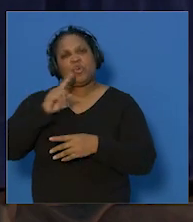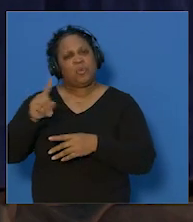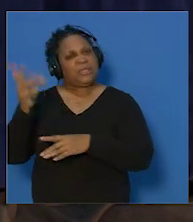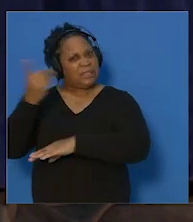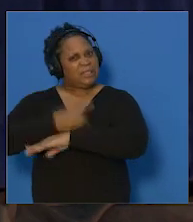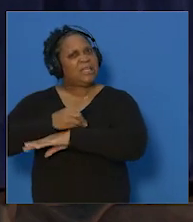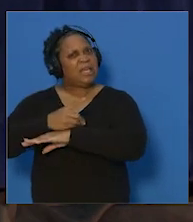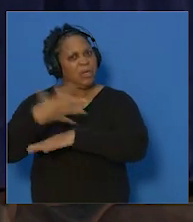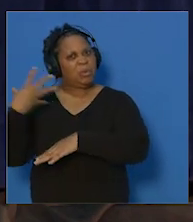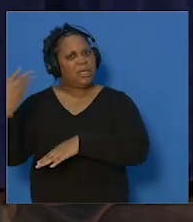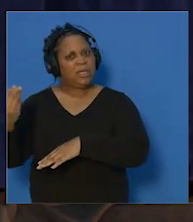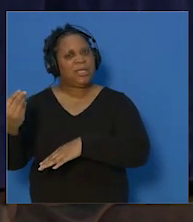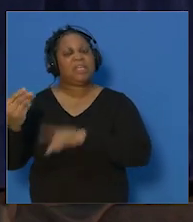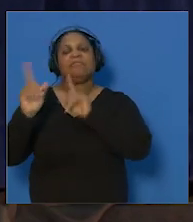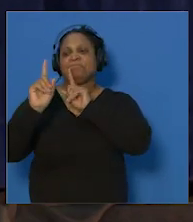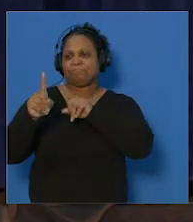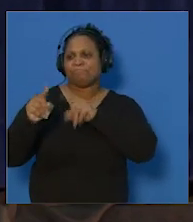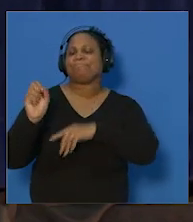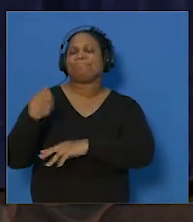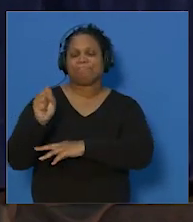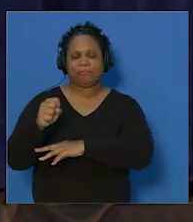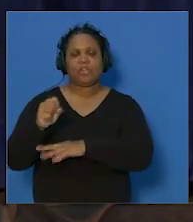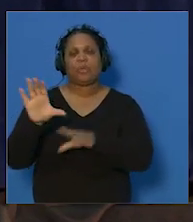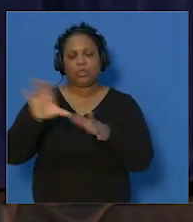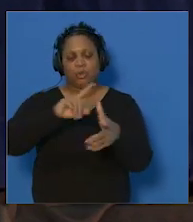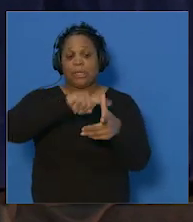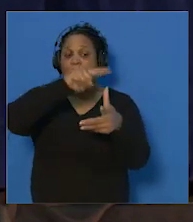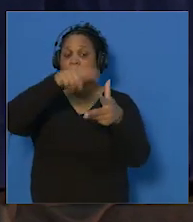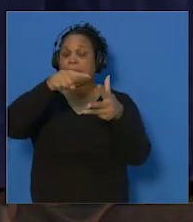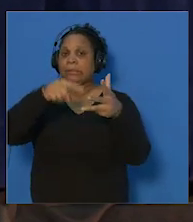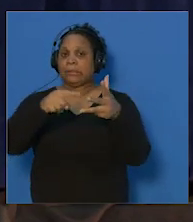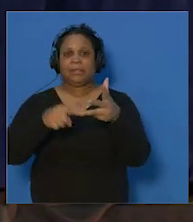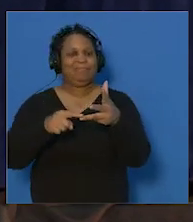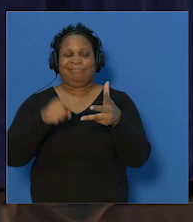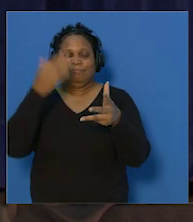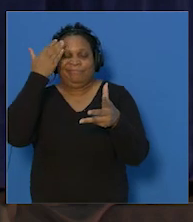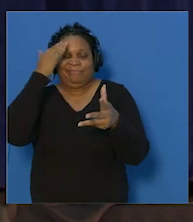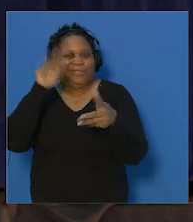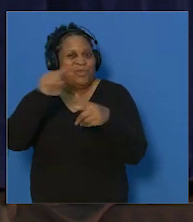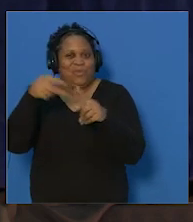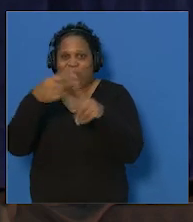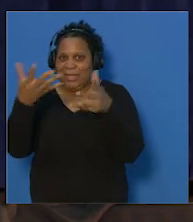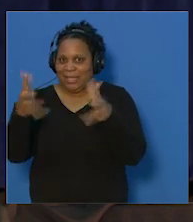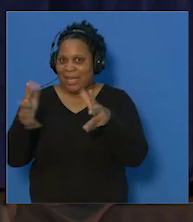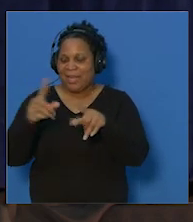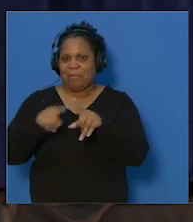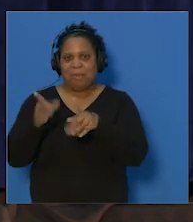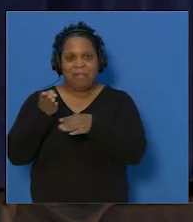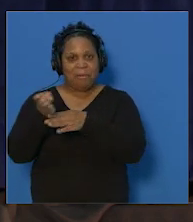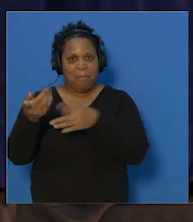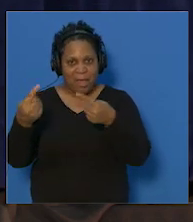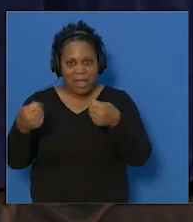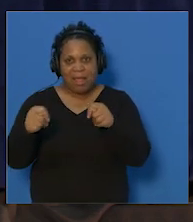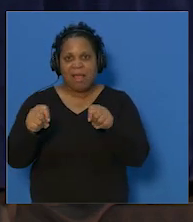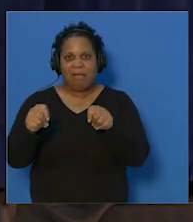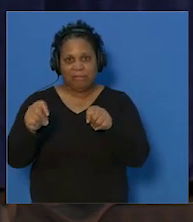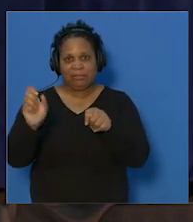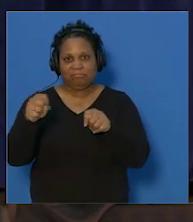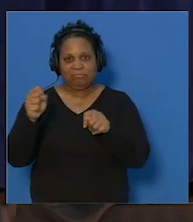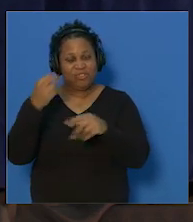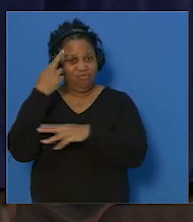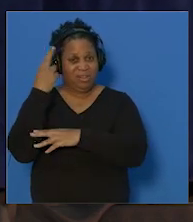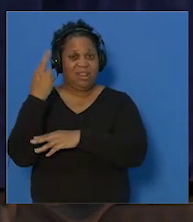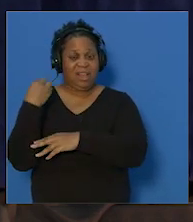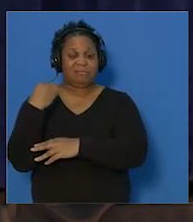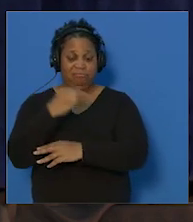still working through this. As you know, we're doing this in a phased approach, so we do not have a date to end. The main effort we have is that we realize that these are